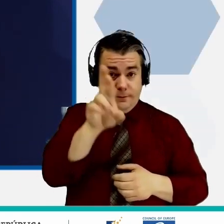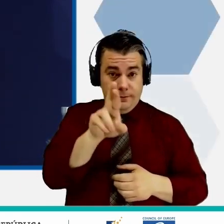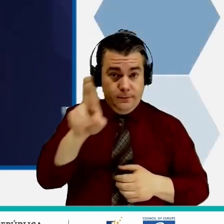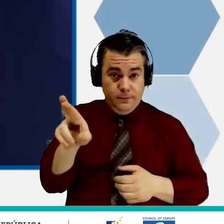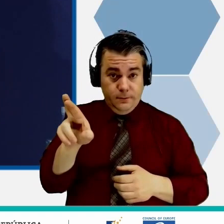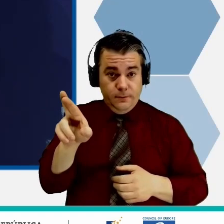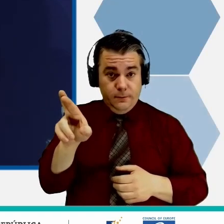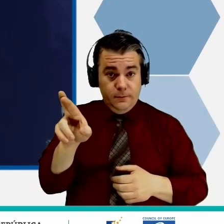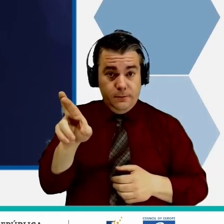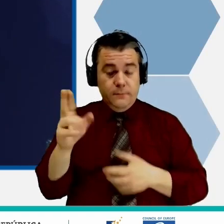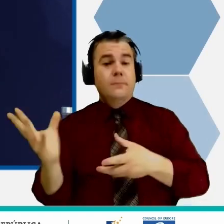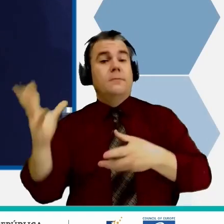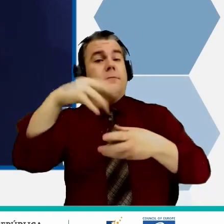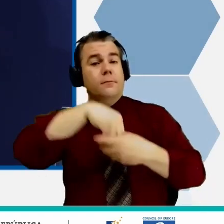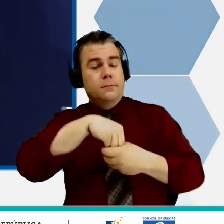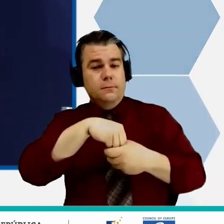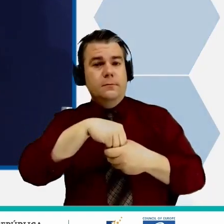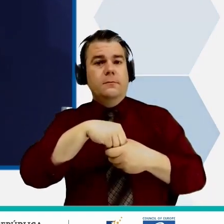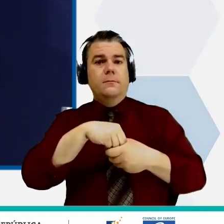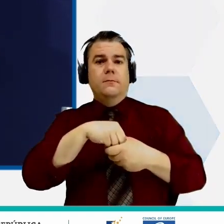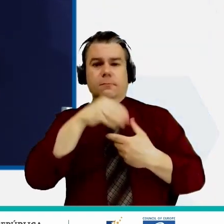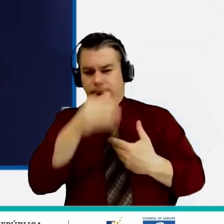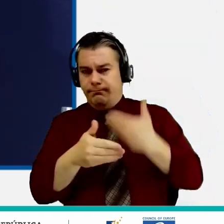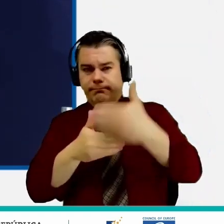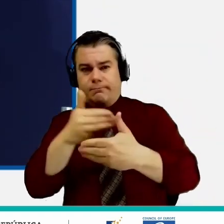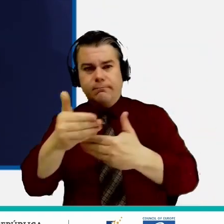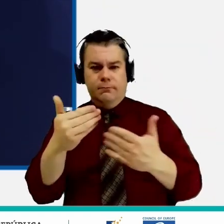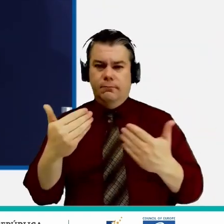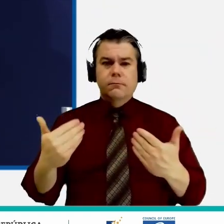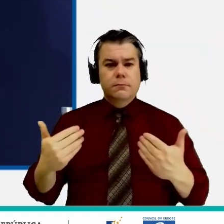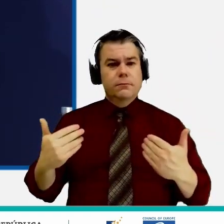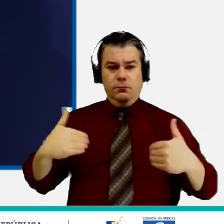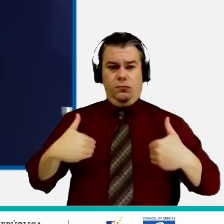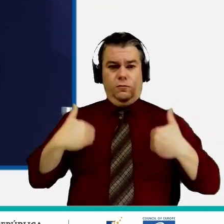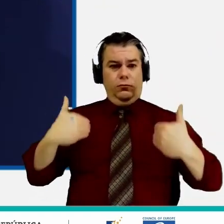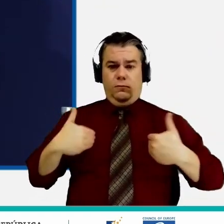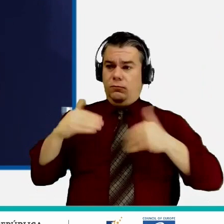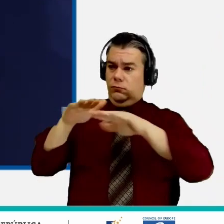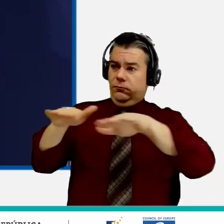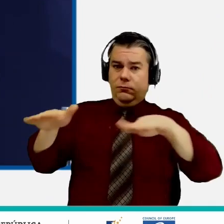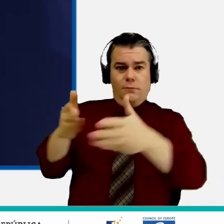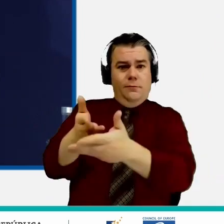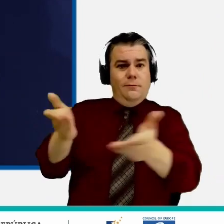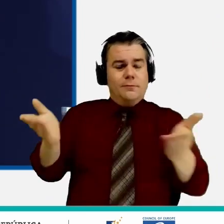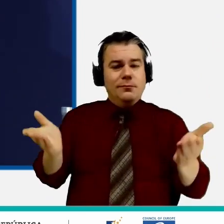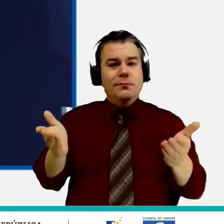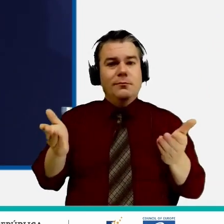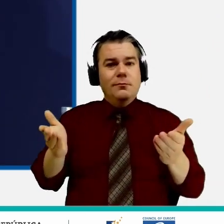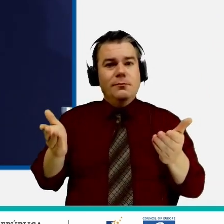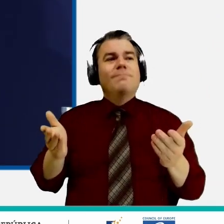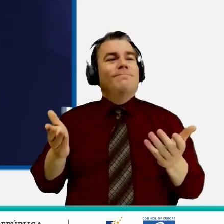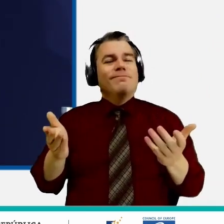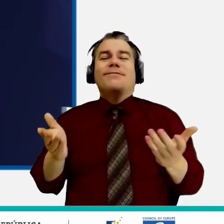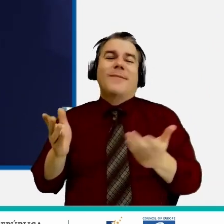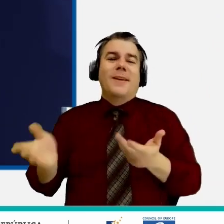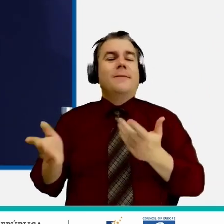especially in the implementation. I mean, we young people, we do have that mindset that we break the silos, and you know,